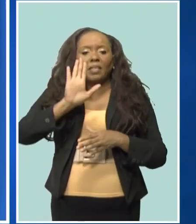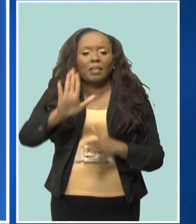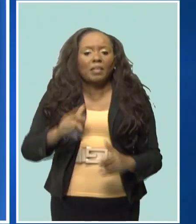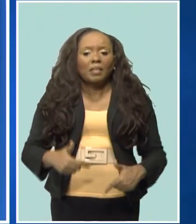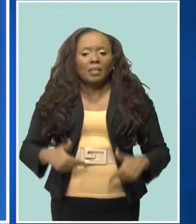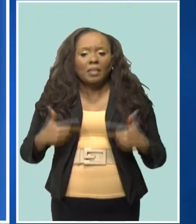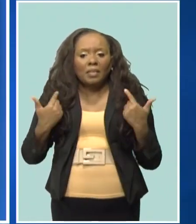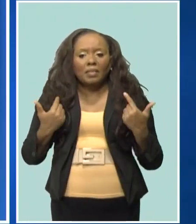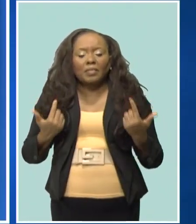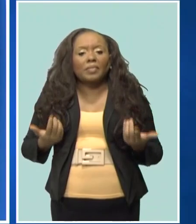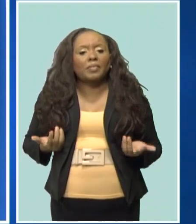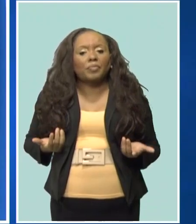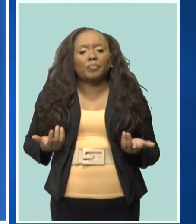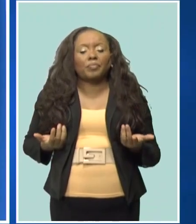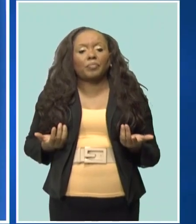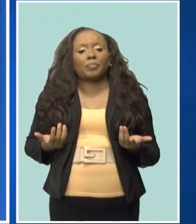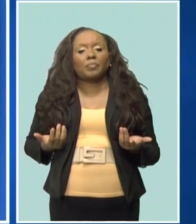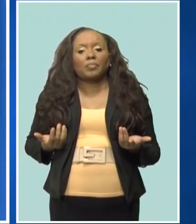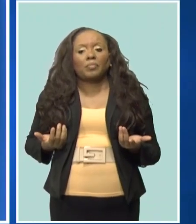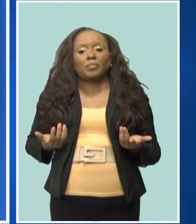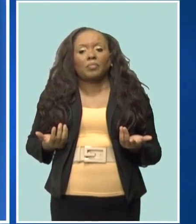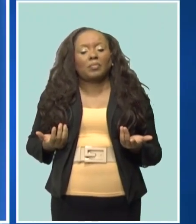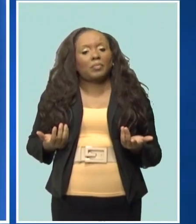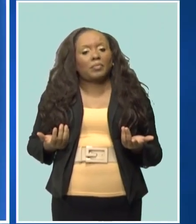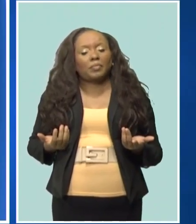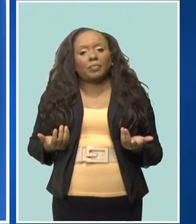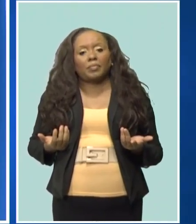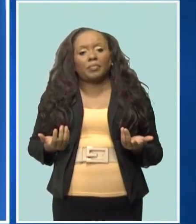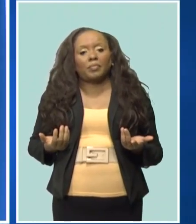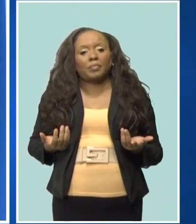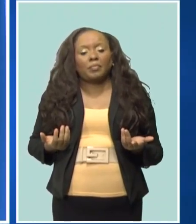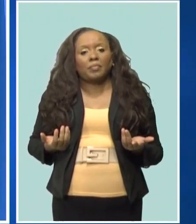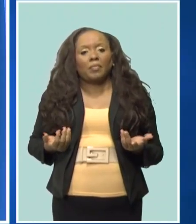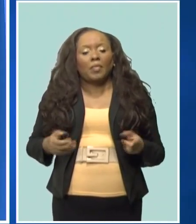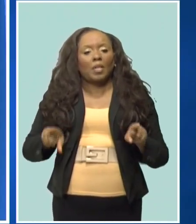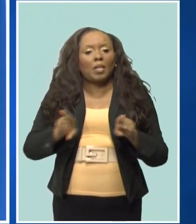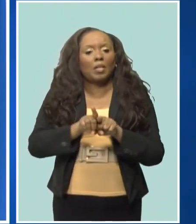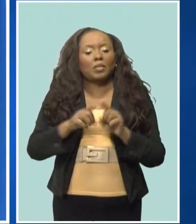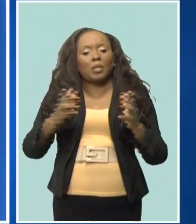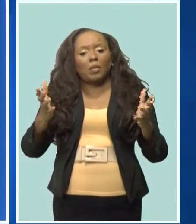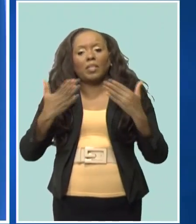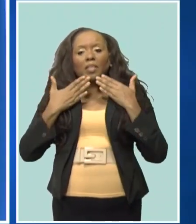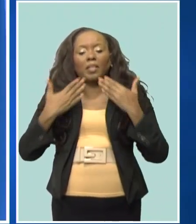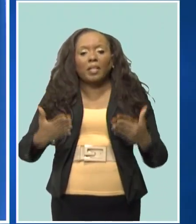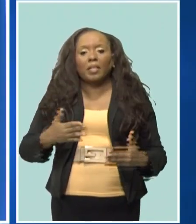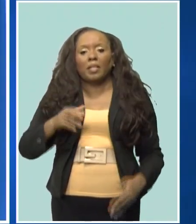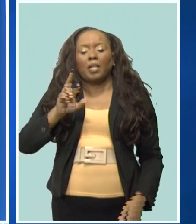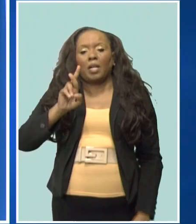also want to sincerely thank the Rotary Club.